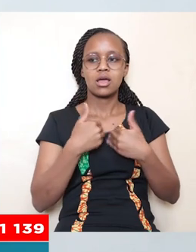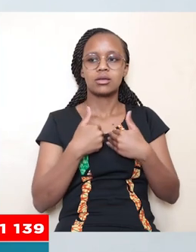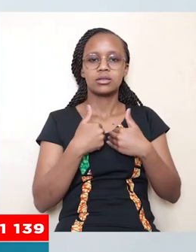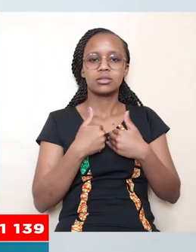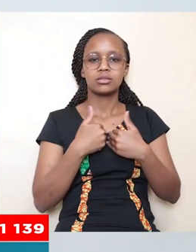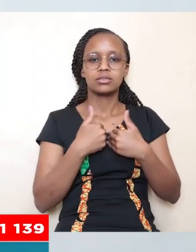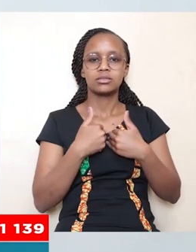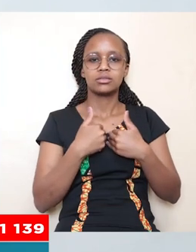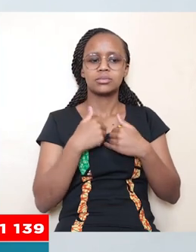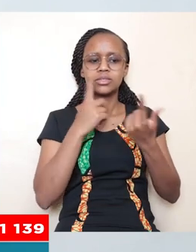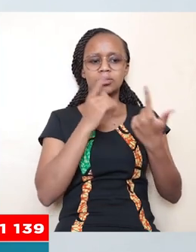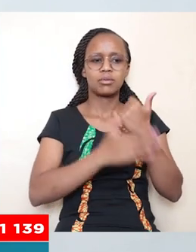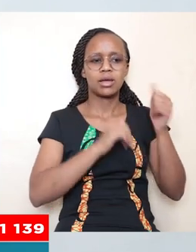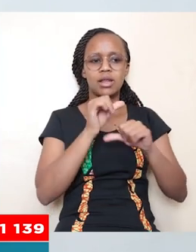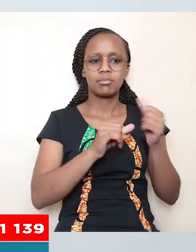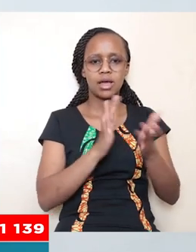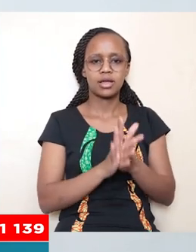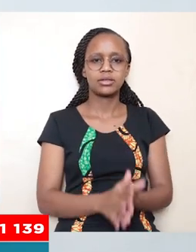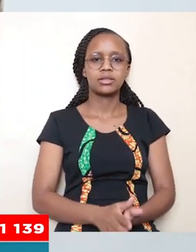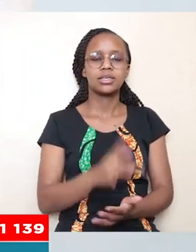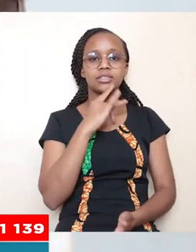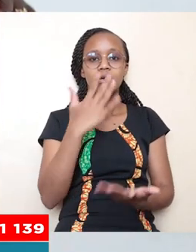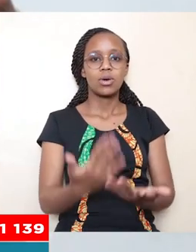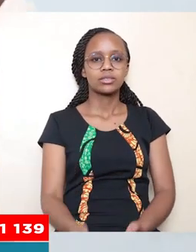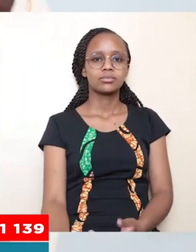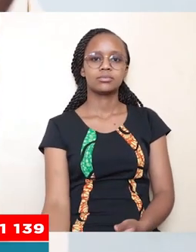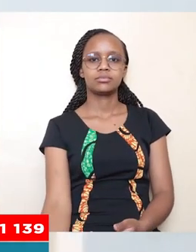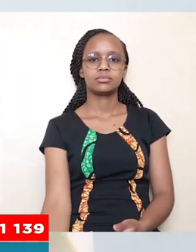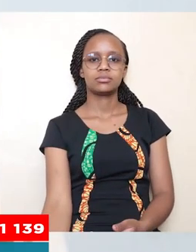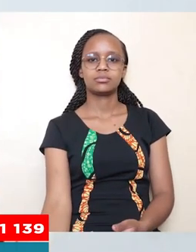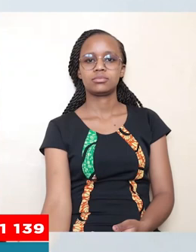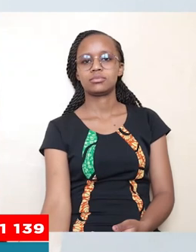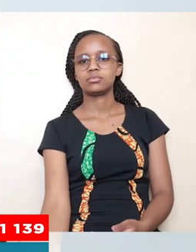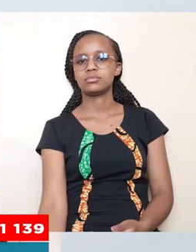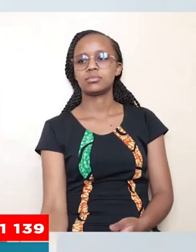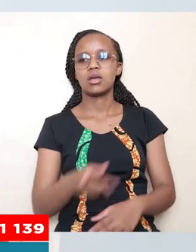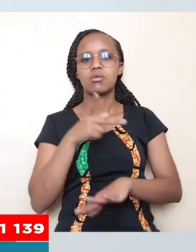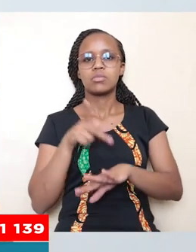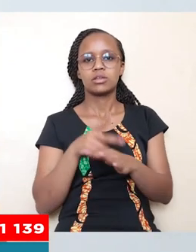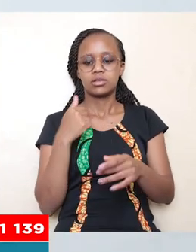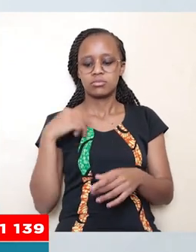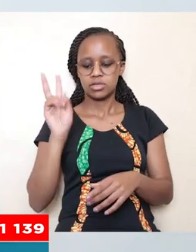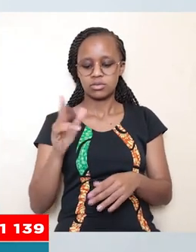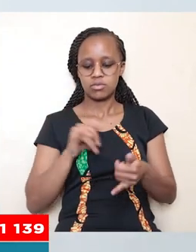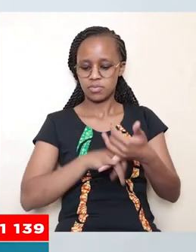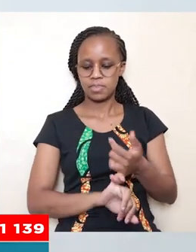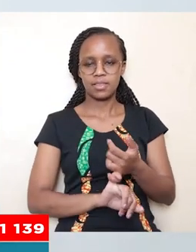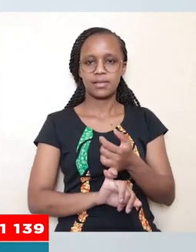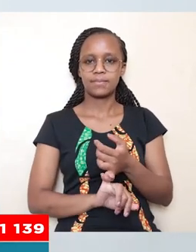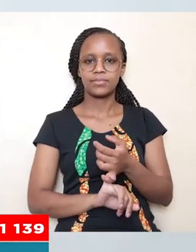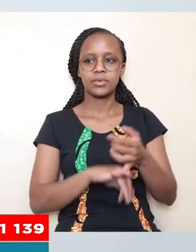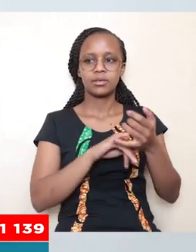maligning. And we have said, let me give you principle number two of marriage. We always say that